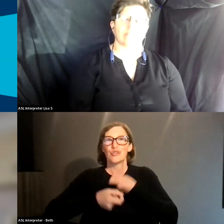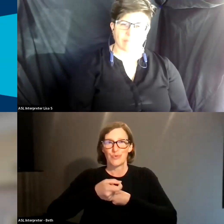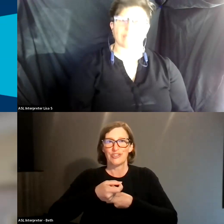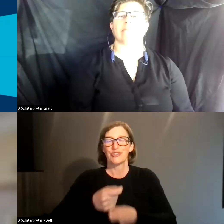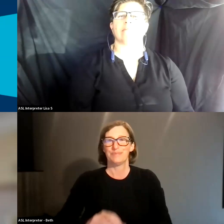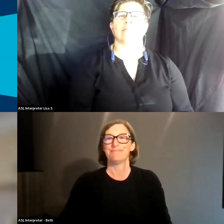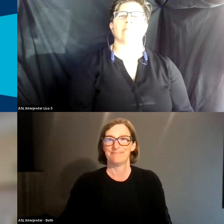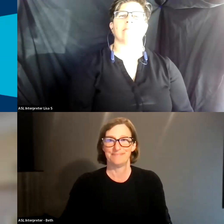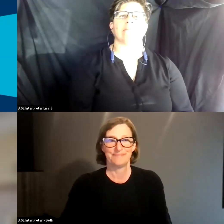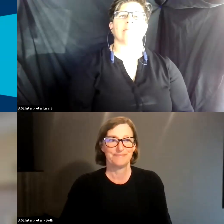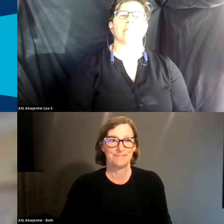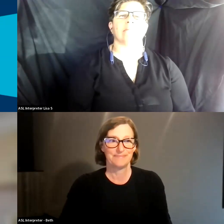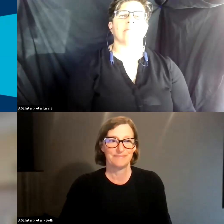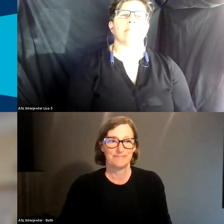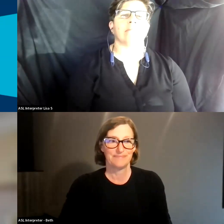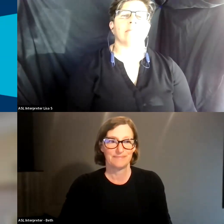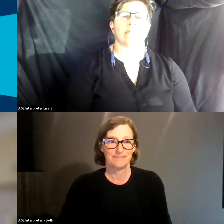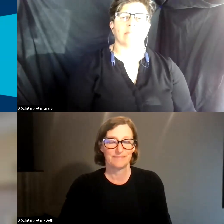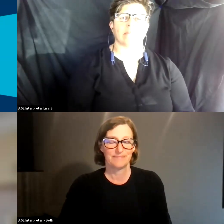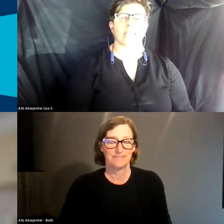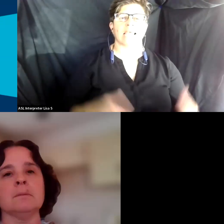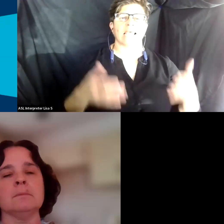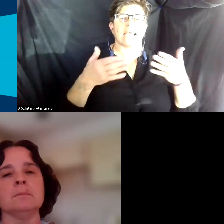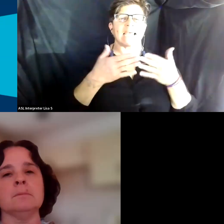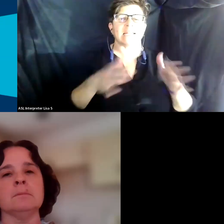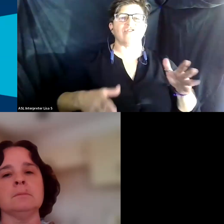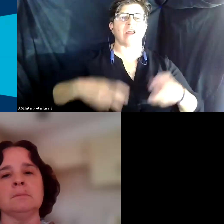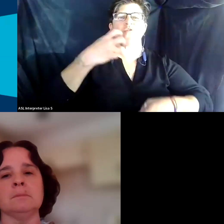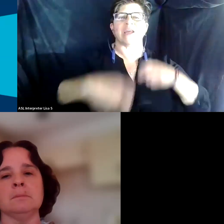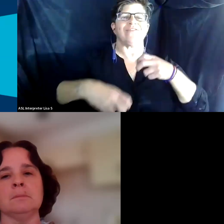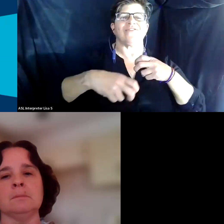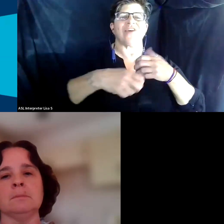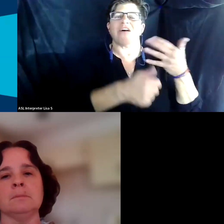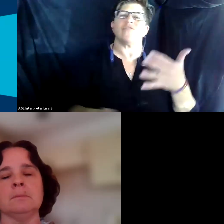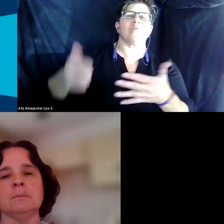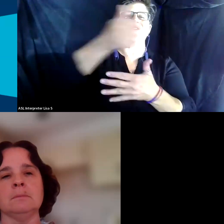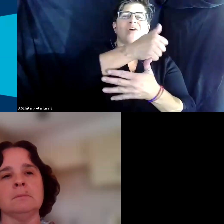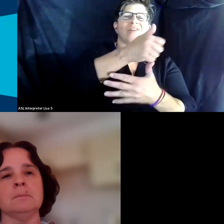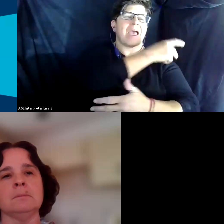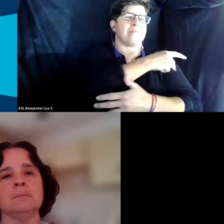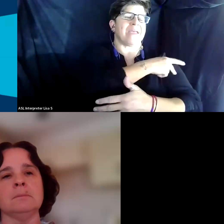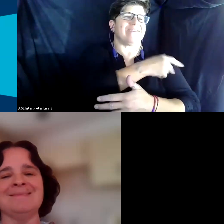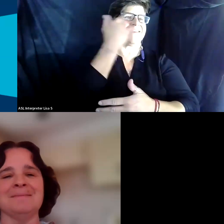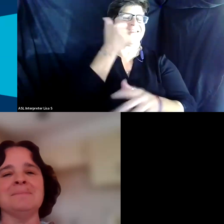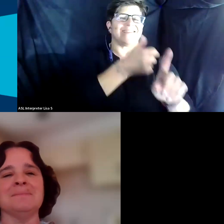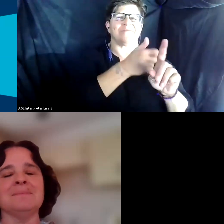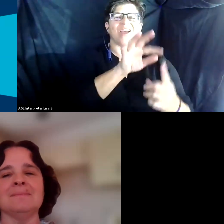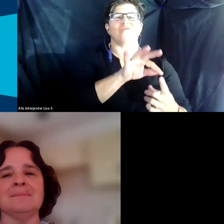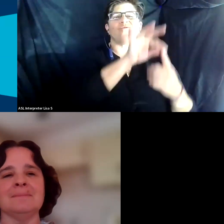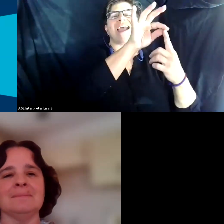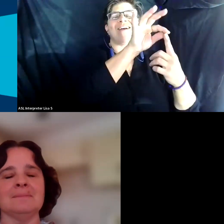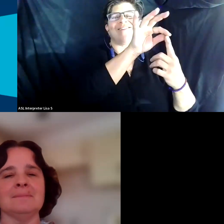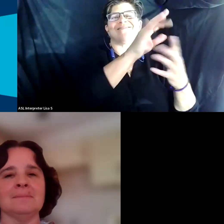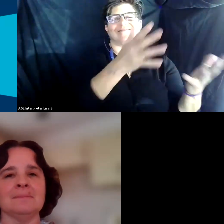In general, it's very hard to prioritize patients who are very rare. Even the ones who